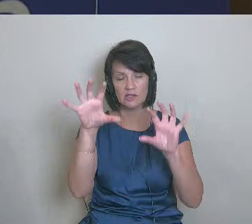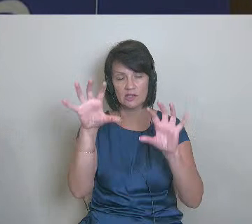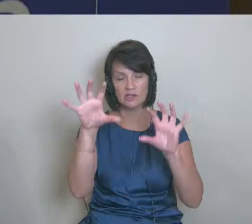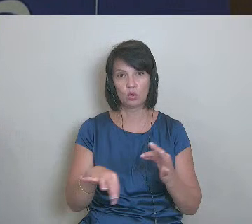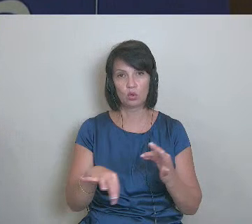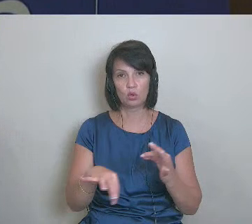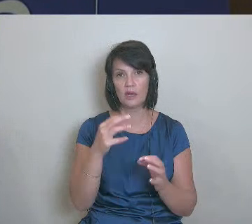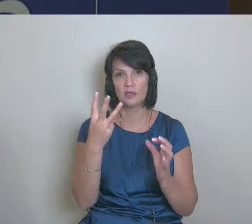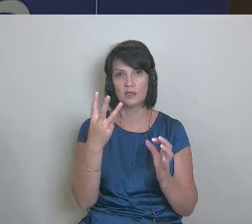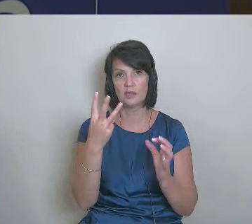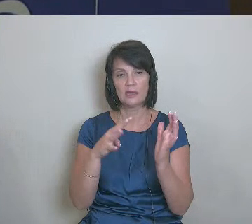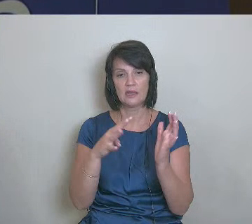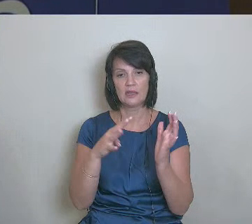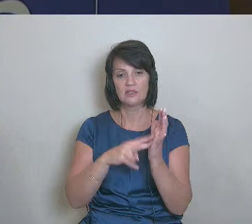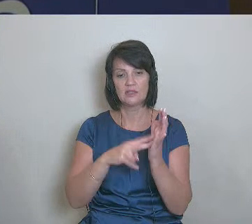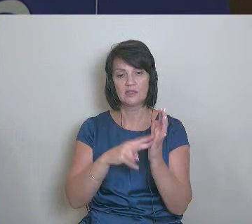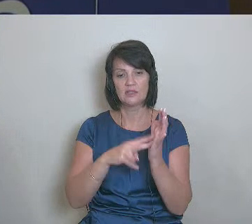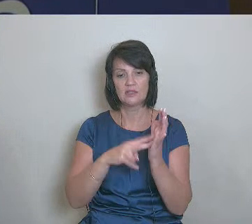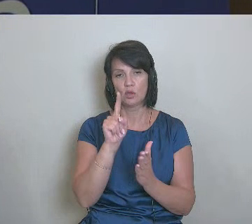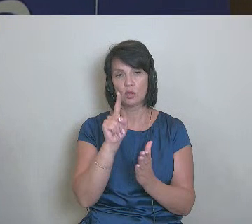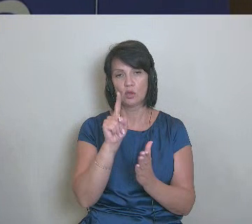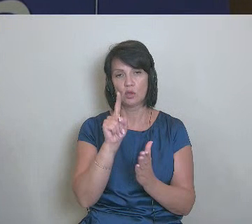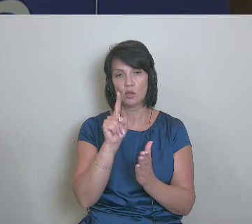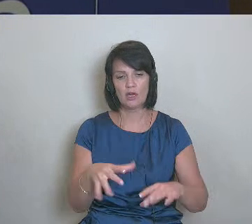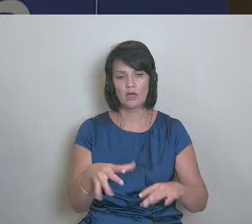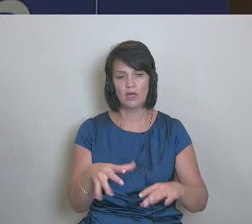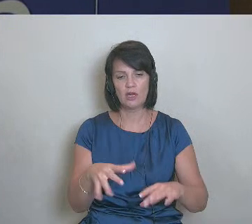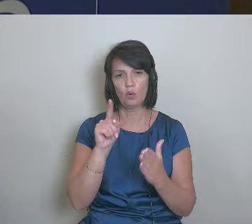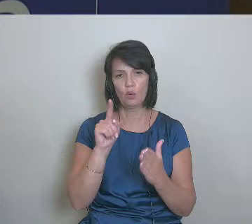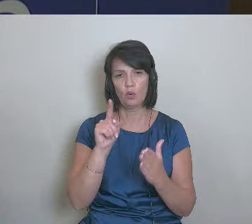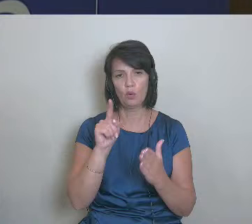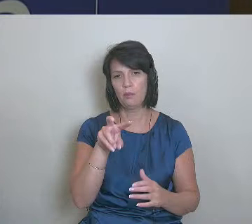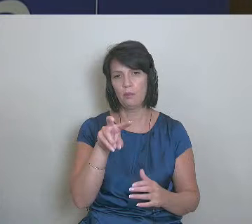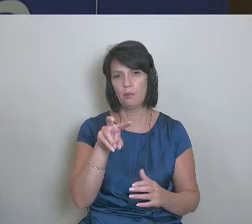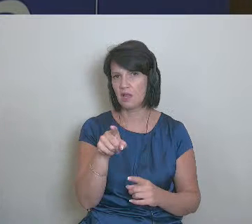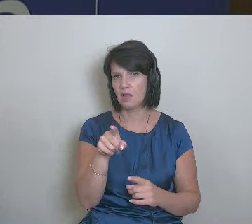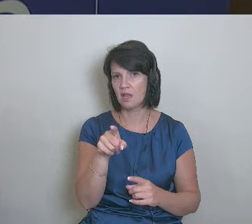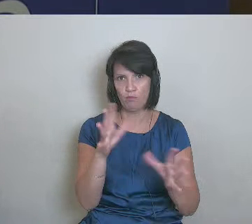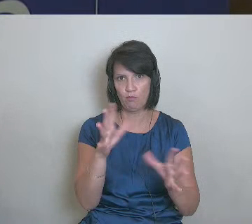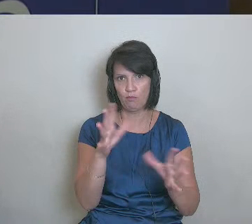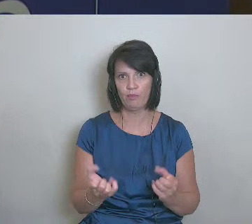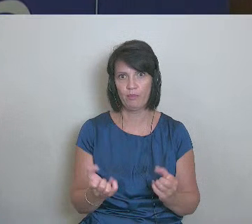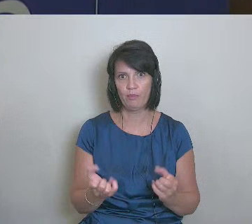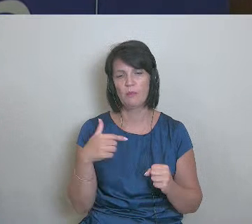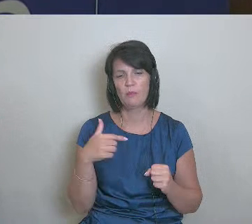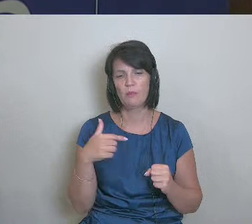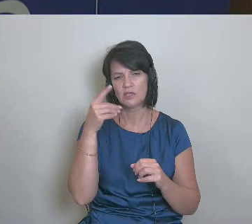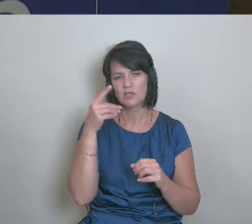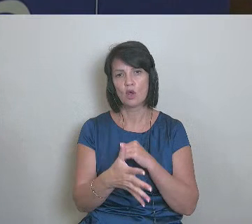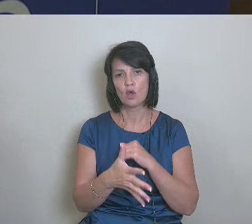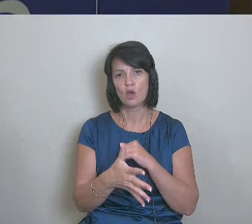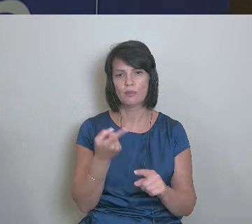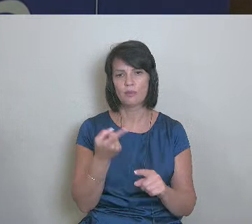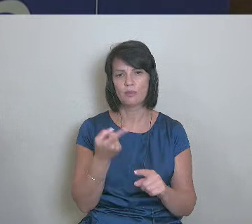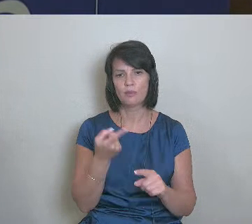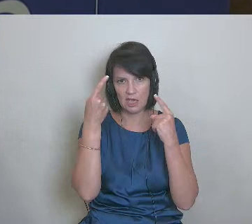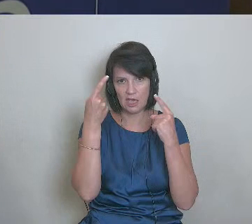the rayons TECs, and this draft law should have the amendment